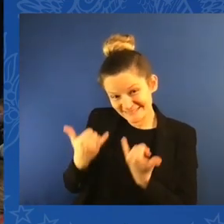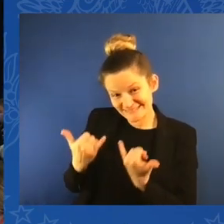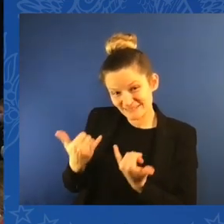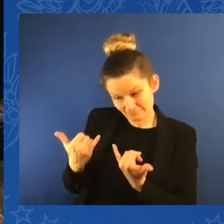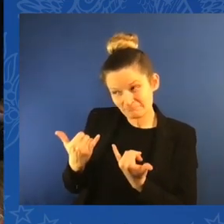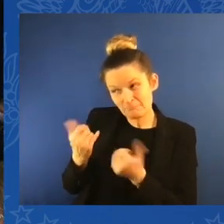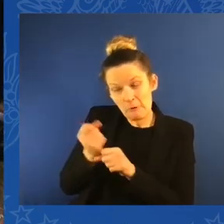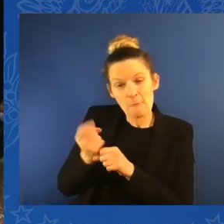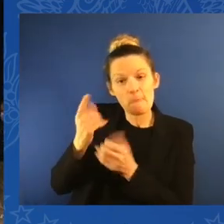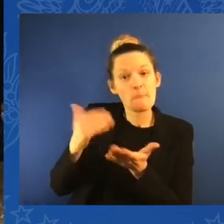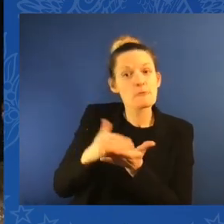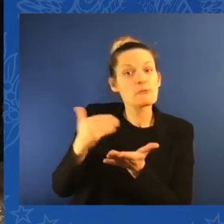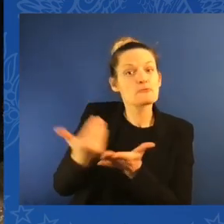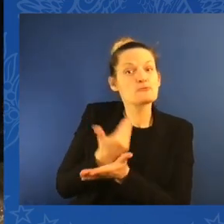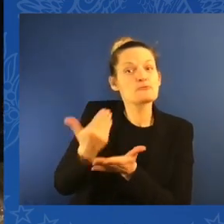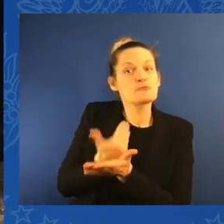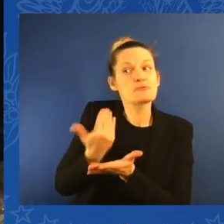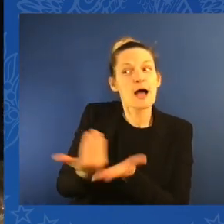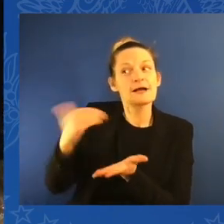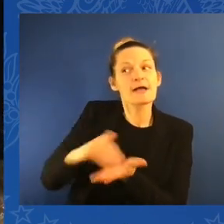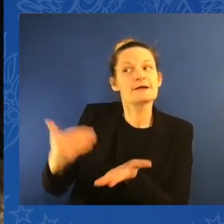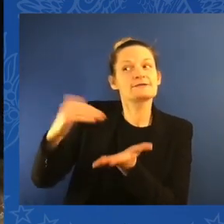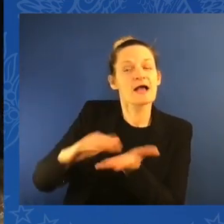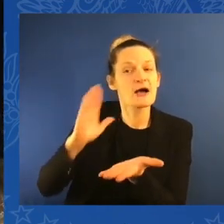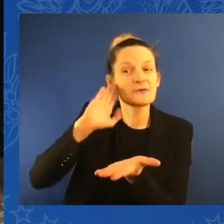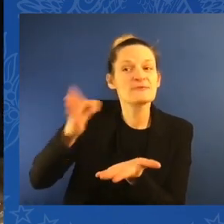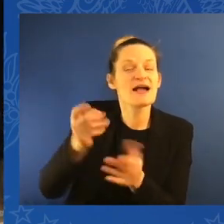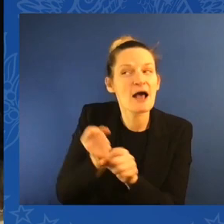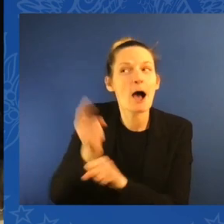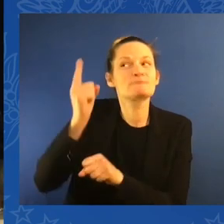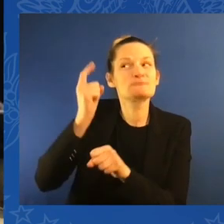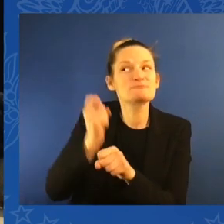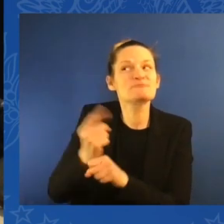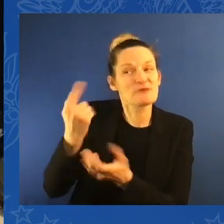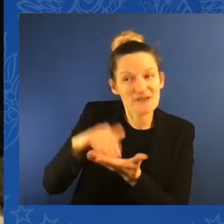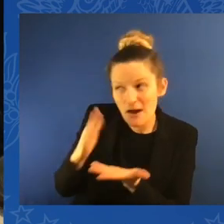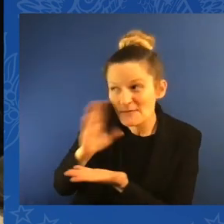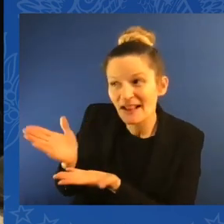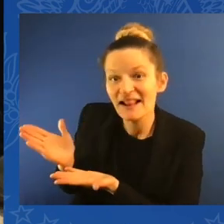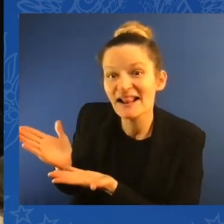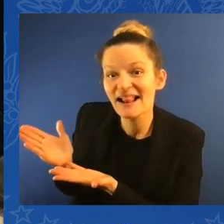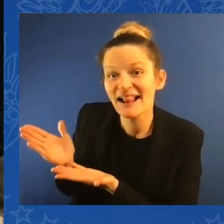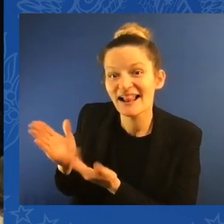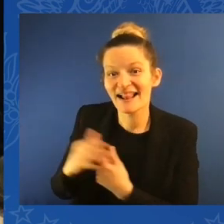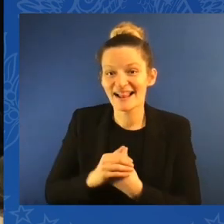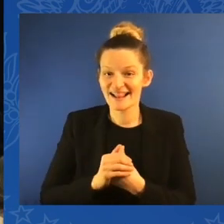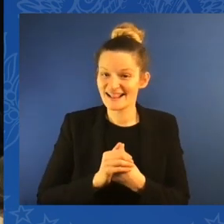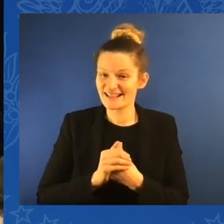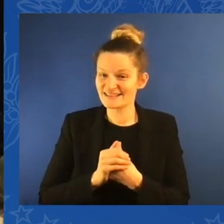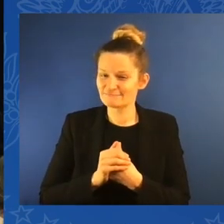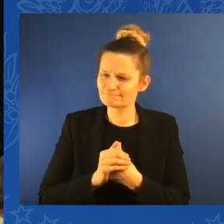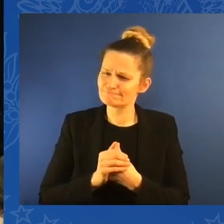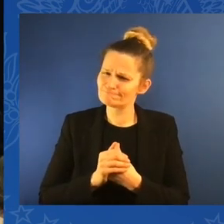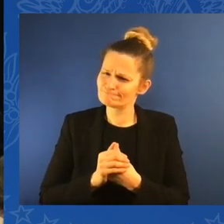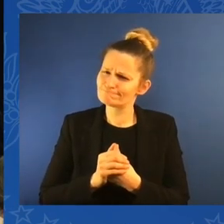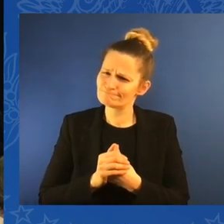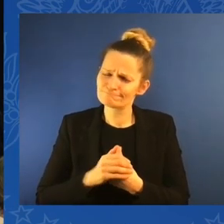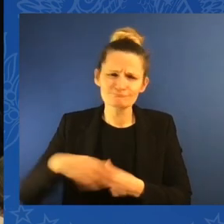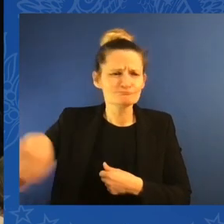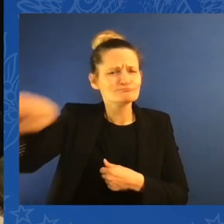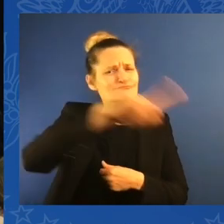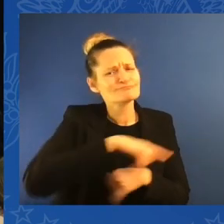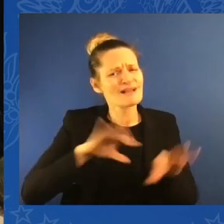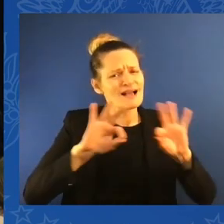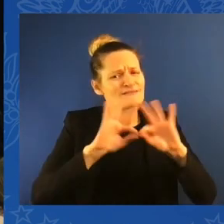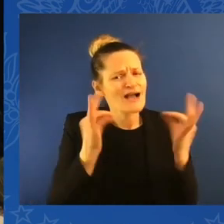It's so important to all of our families, our kids, and our staff, because there have been a lot of challenges, but we